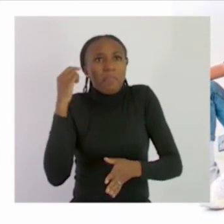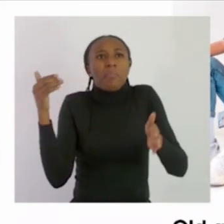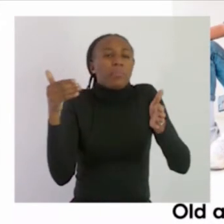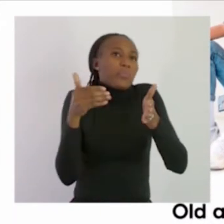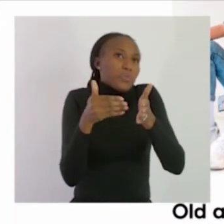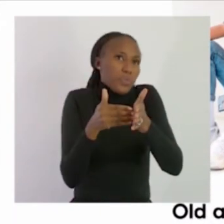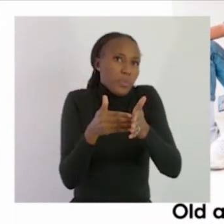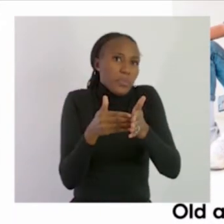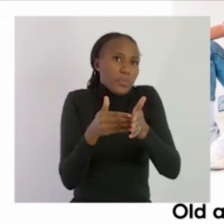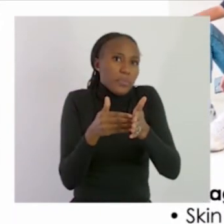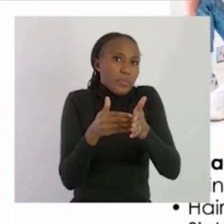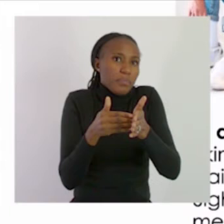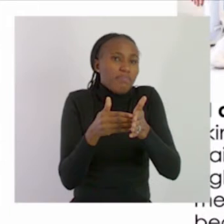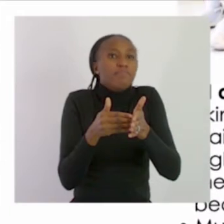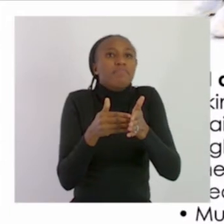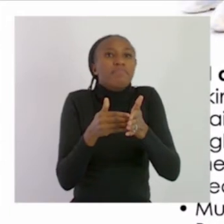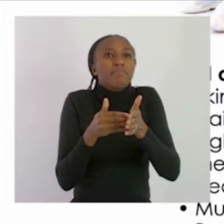as time goes.